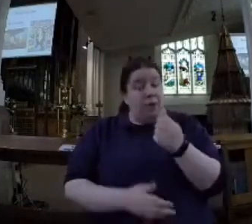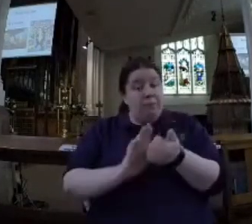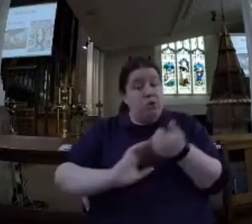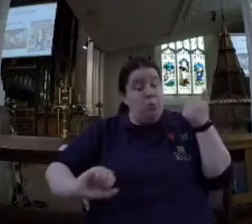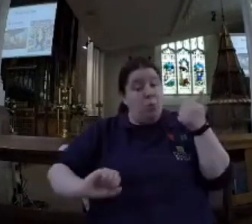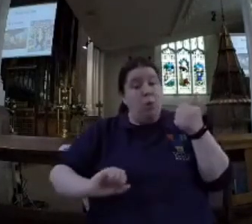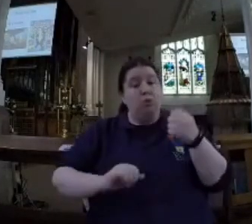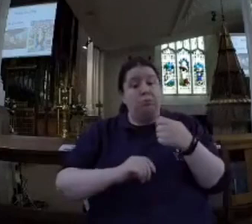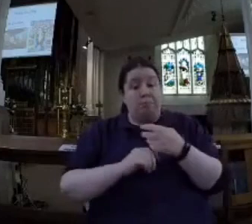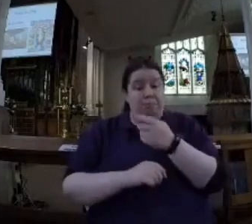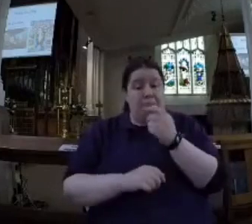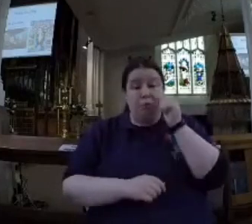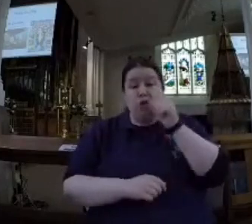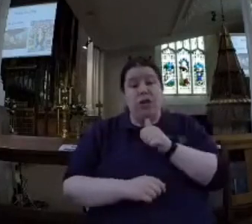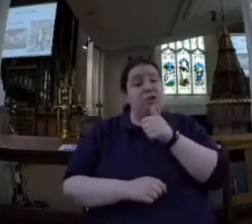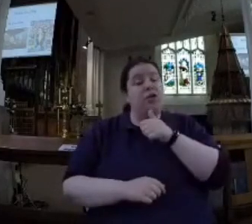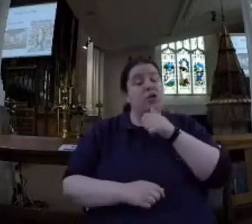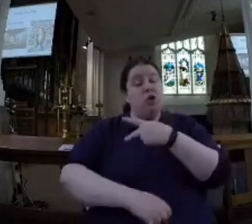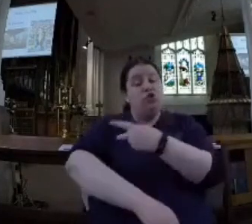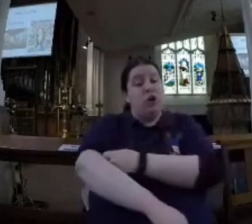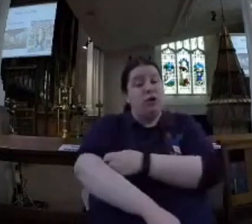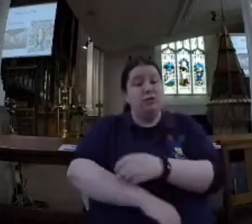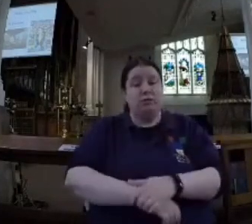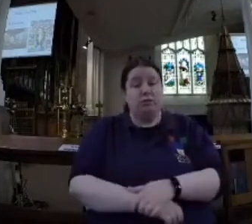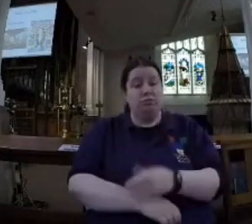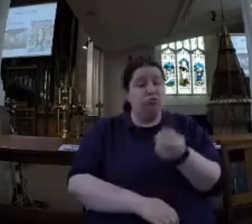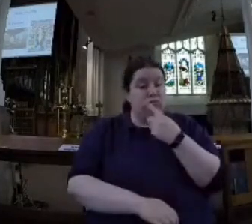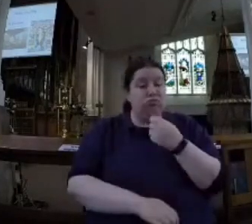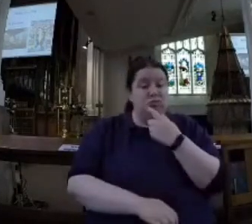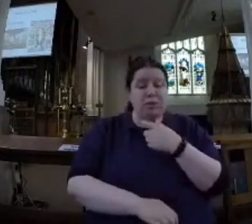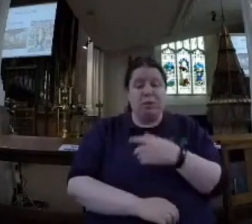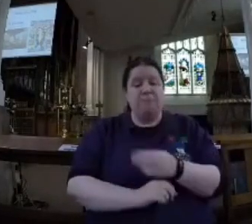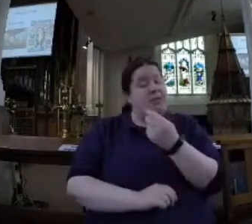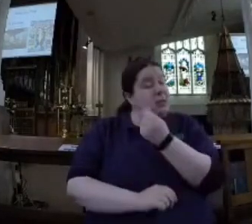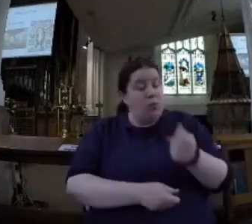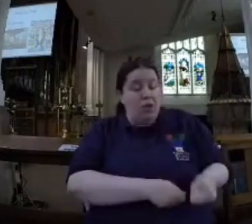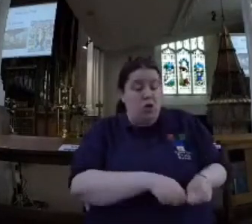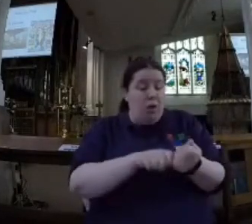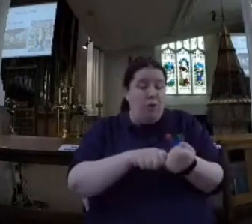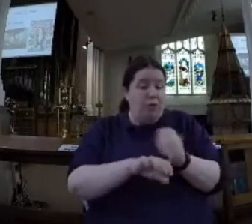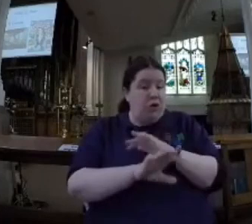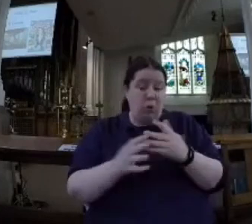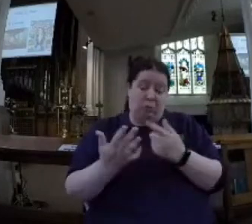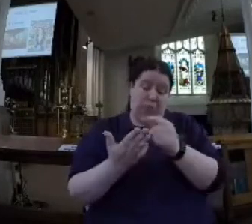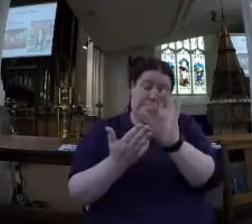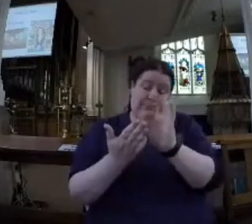sport. So other people don't count properly when they play golf. My